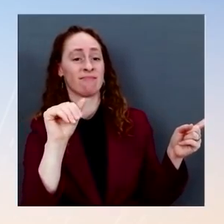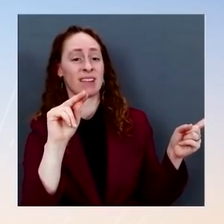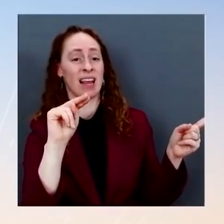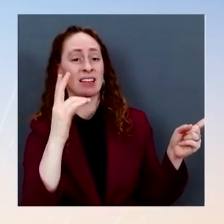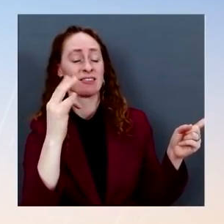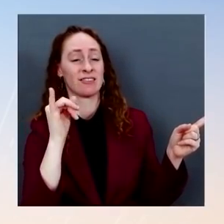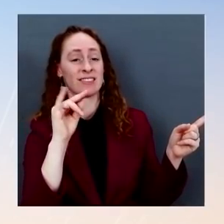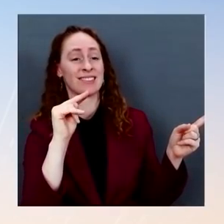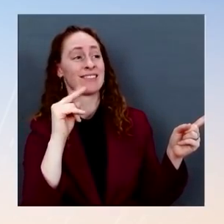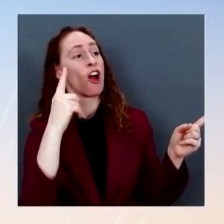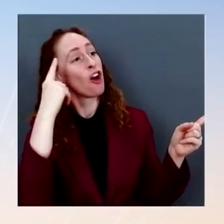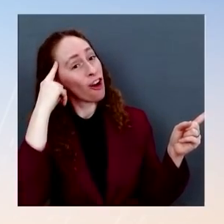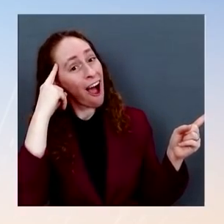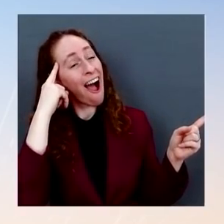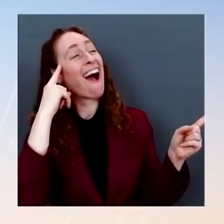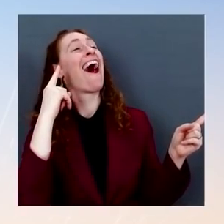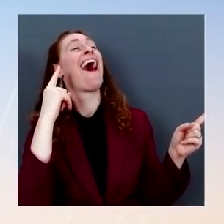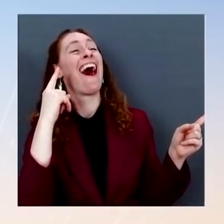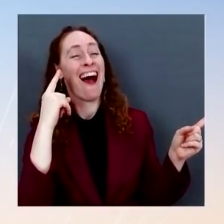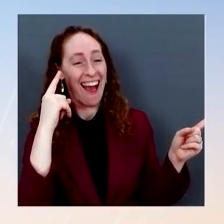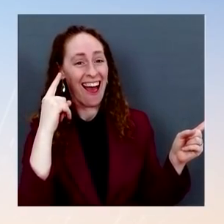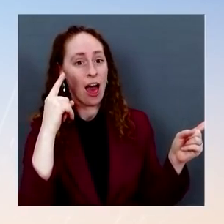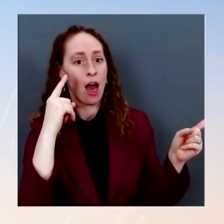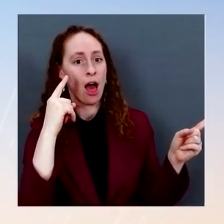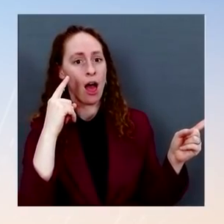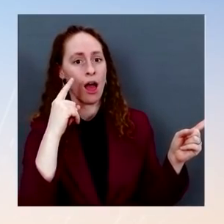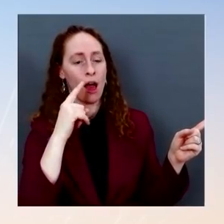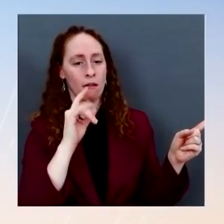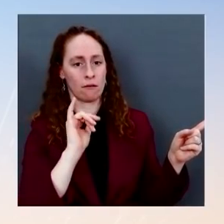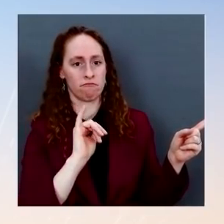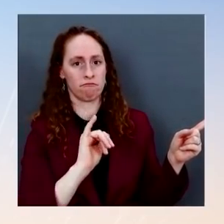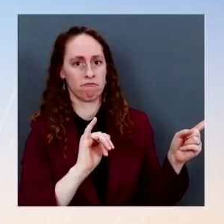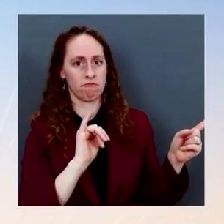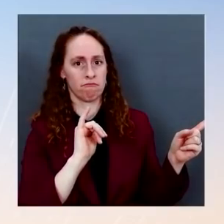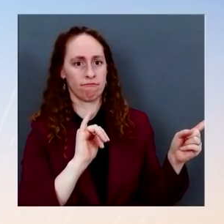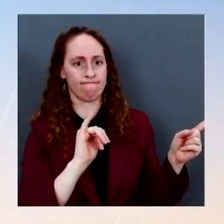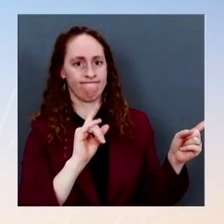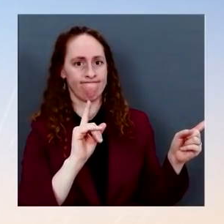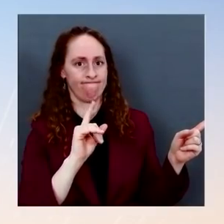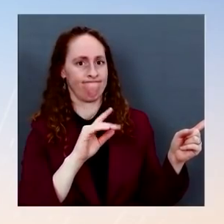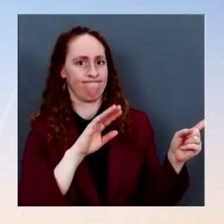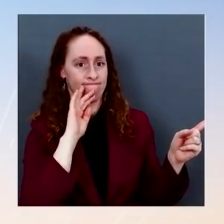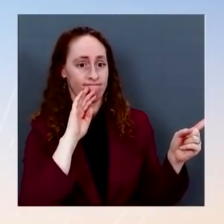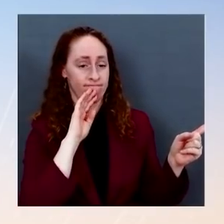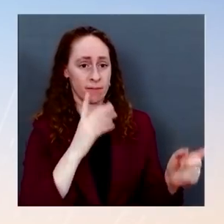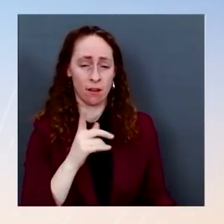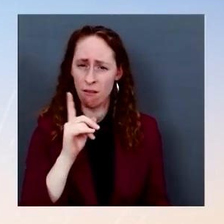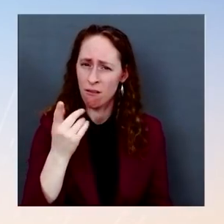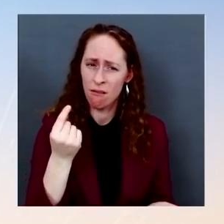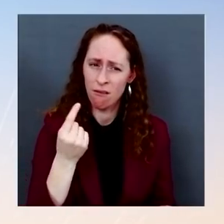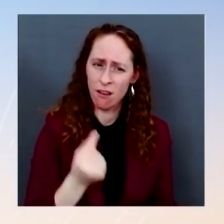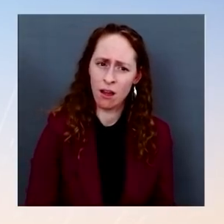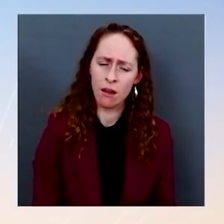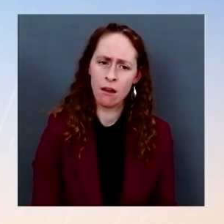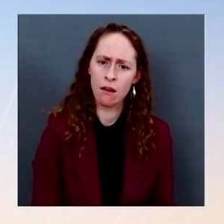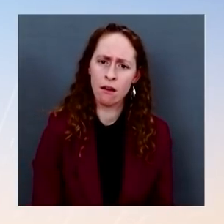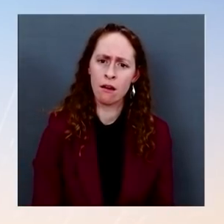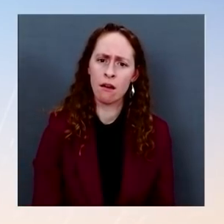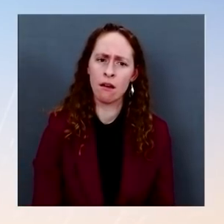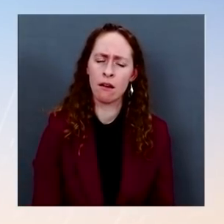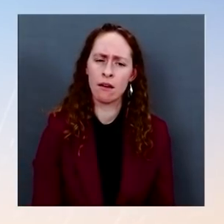yesterday about the events of the last few weeks, I think, speaks for itself. The reason I ask is that some progressives are alleging